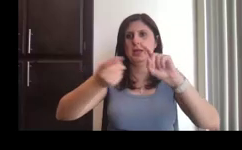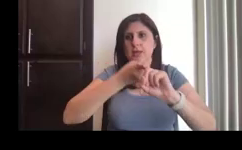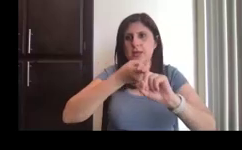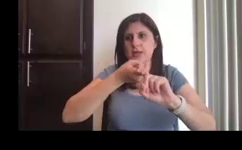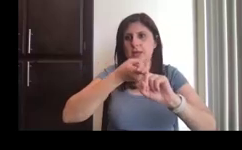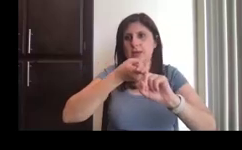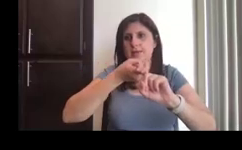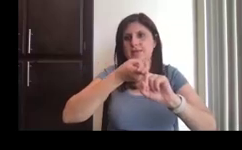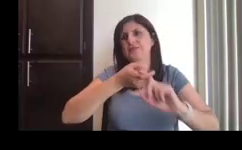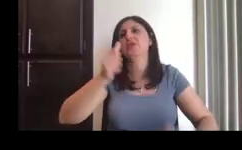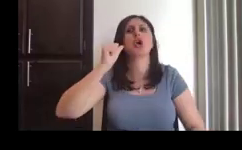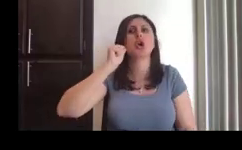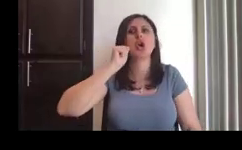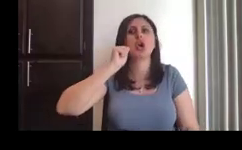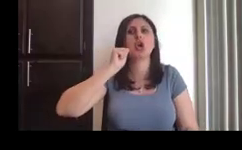friend.